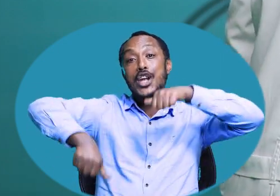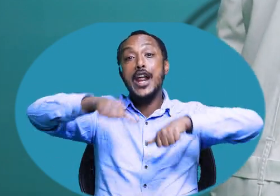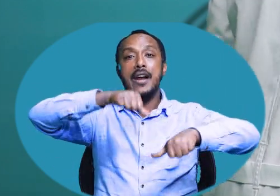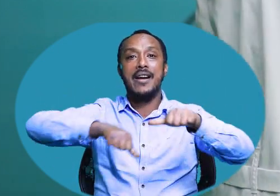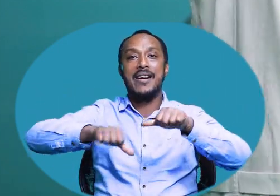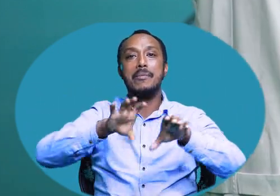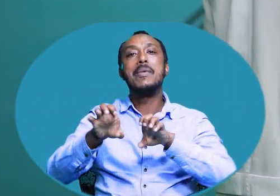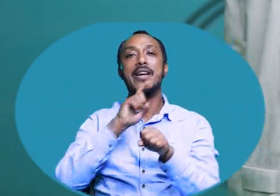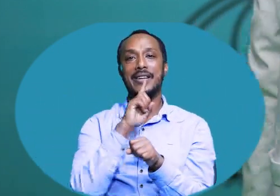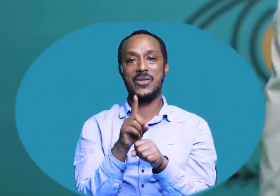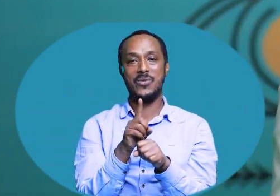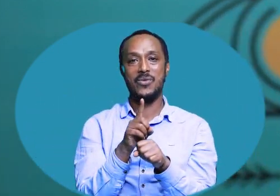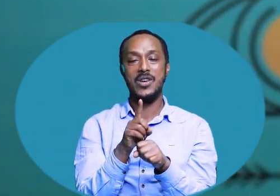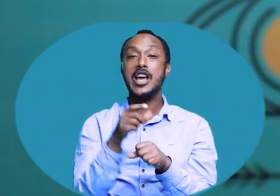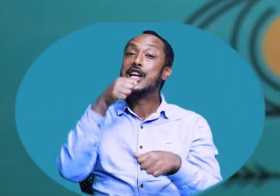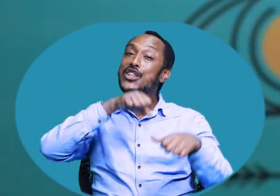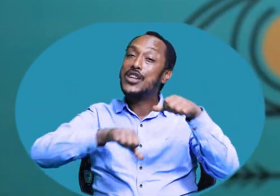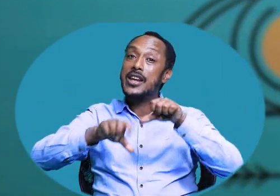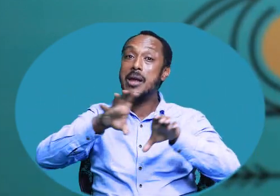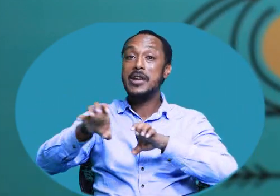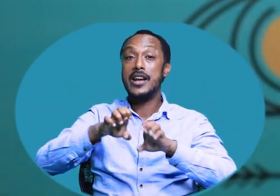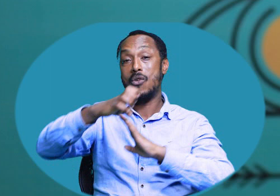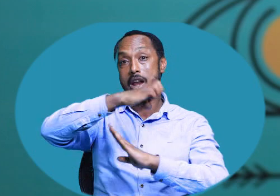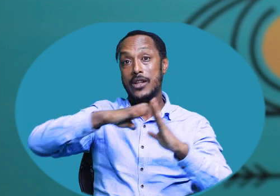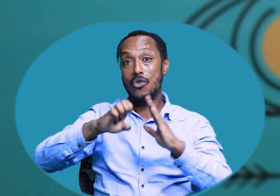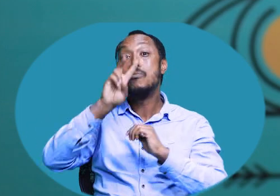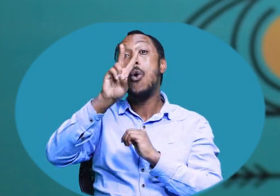by sharing